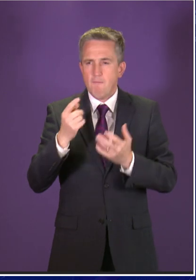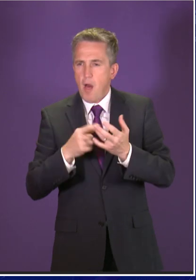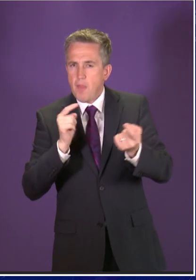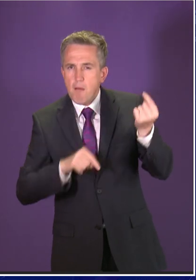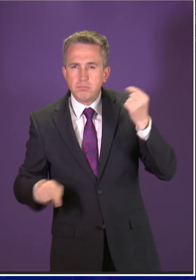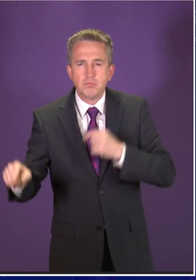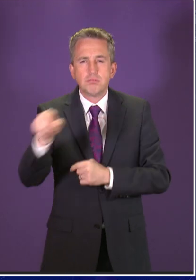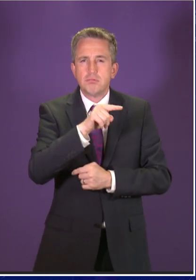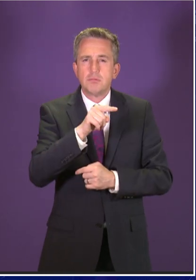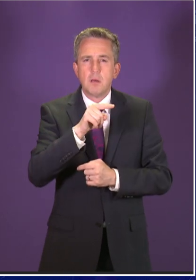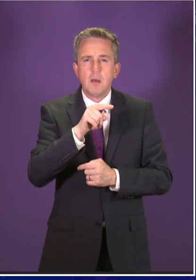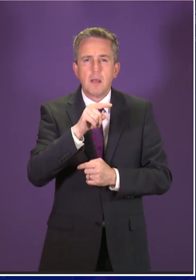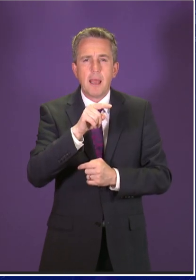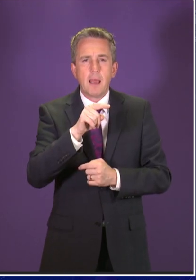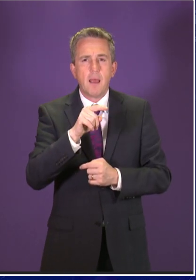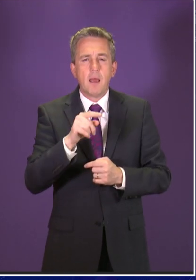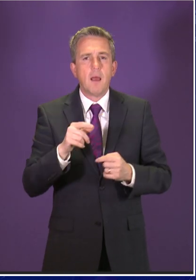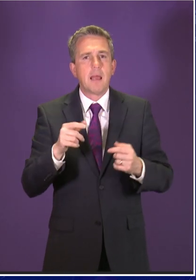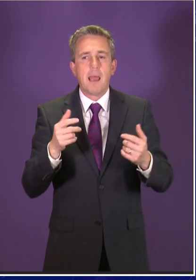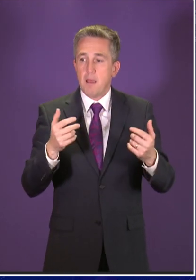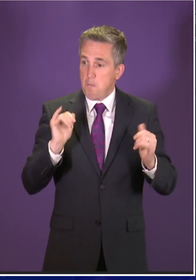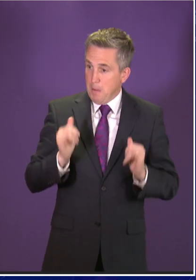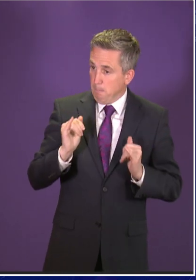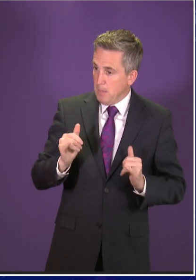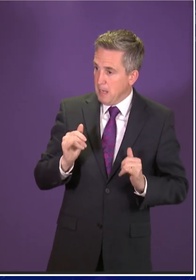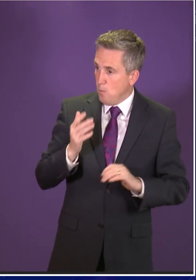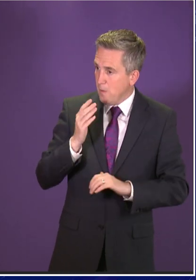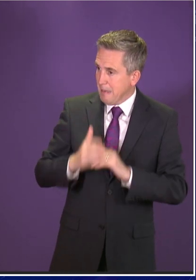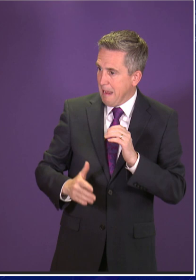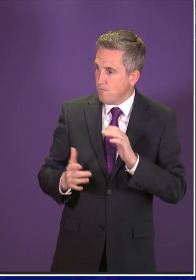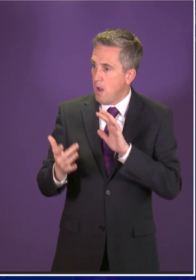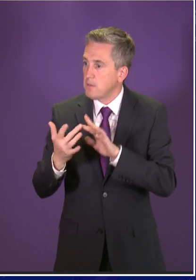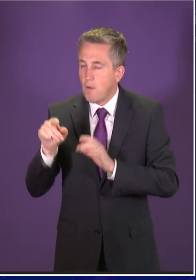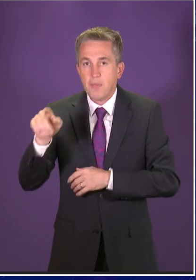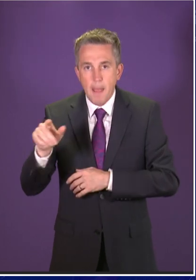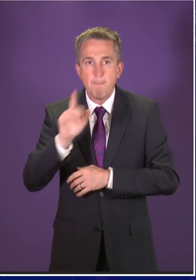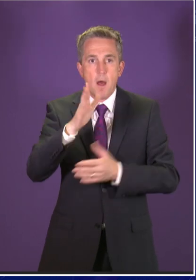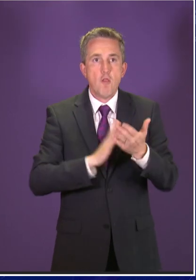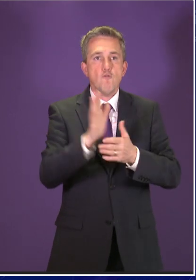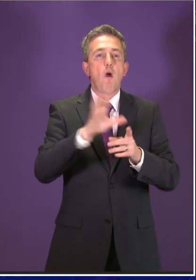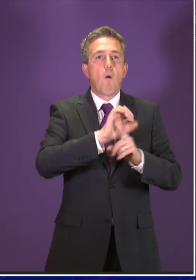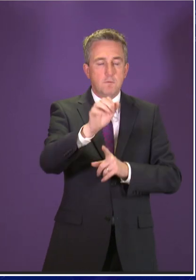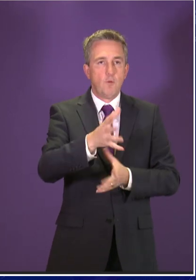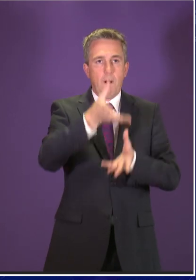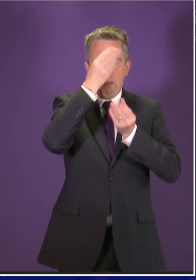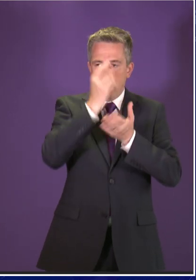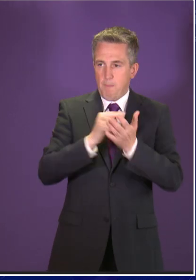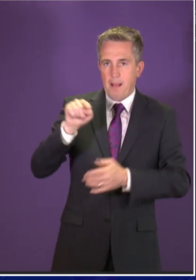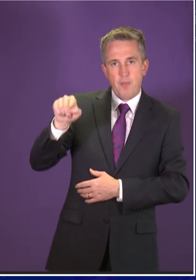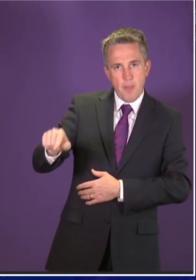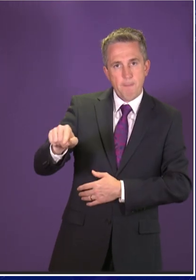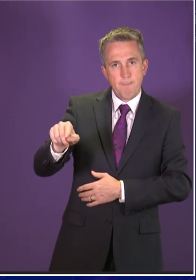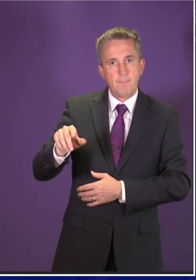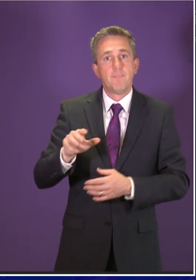and countries of which we may have no direct personal experience. Of course, the recognition that